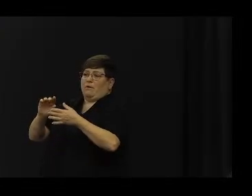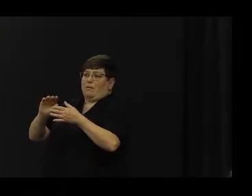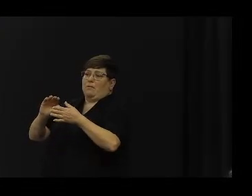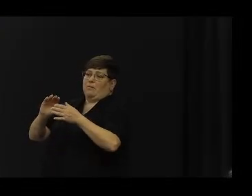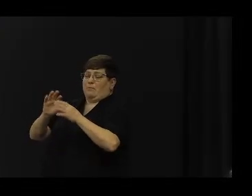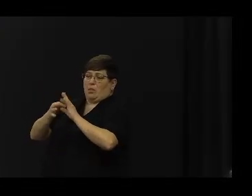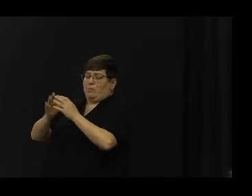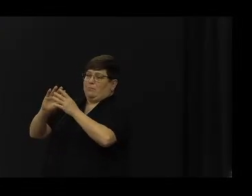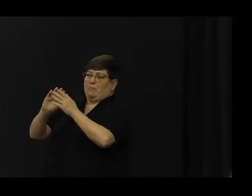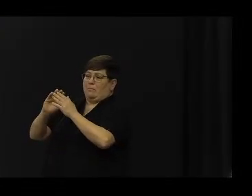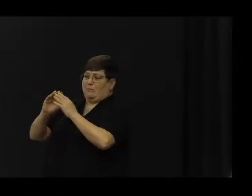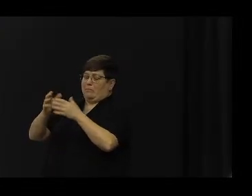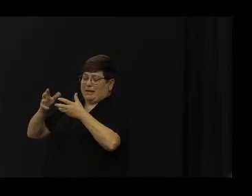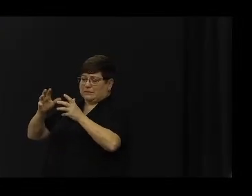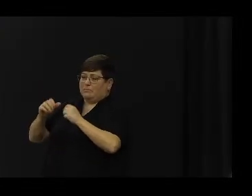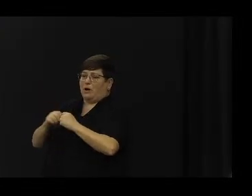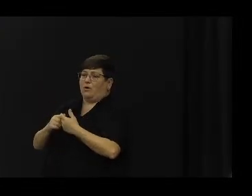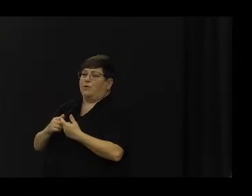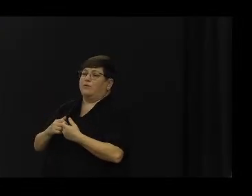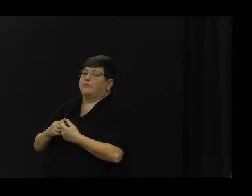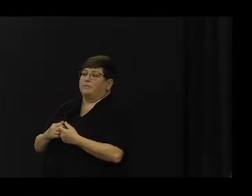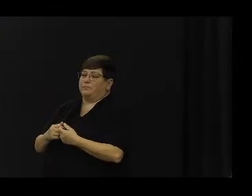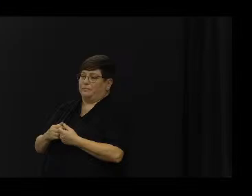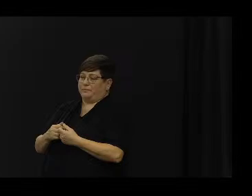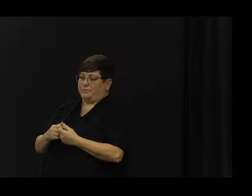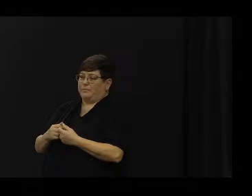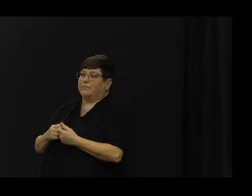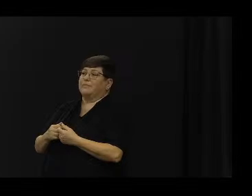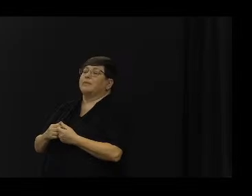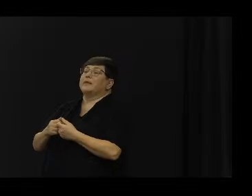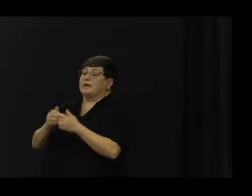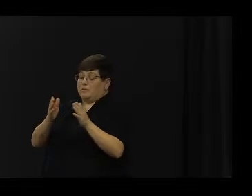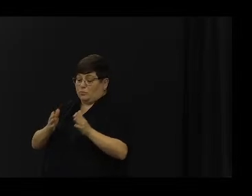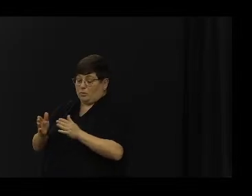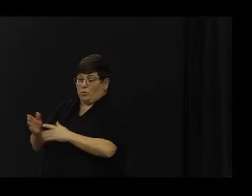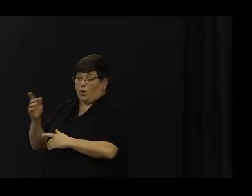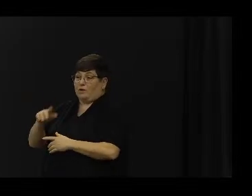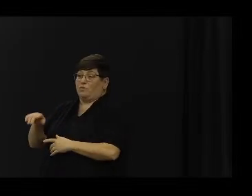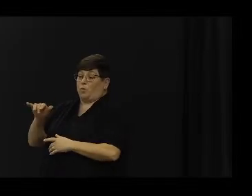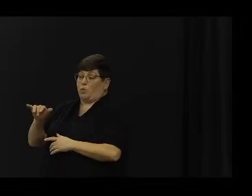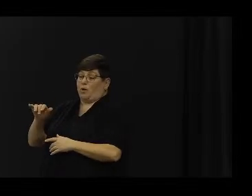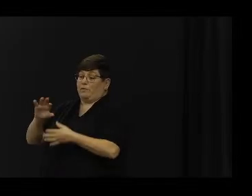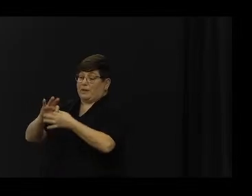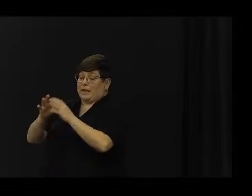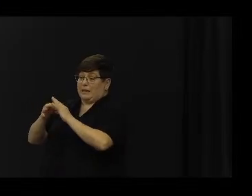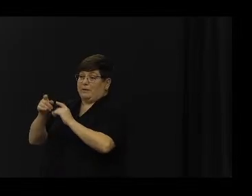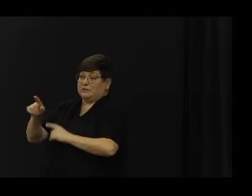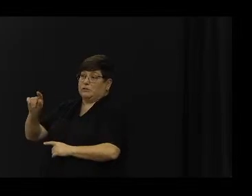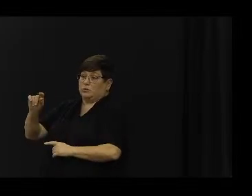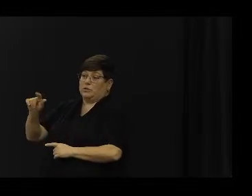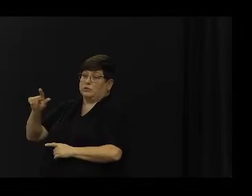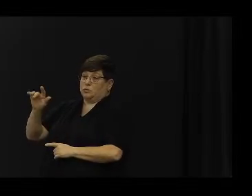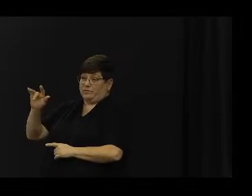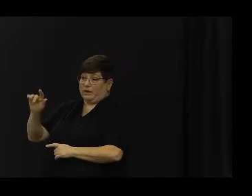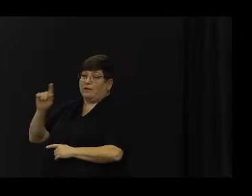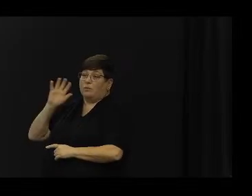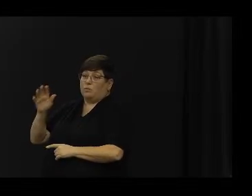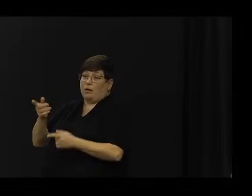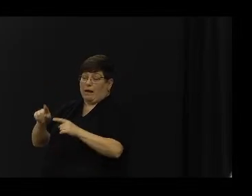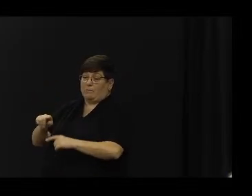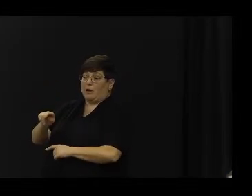sports in the Special Olympics for the 2025 in Tokyo. It'll be November 15th to